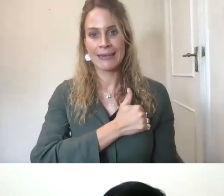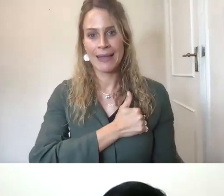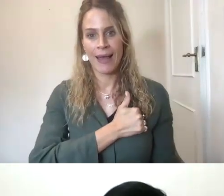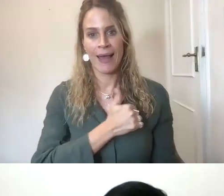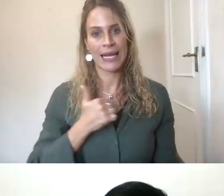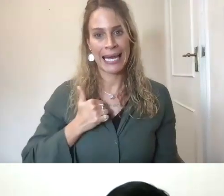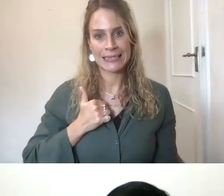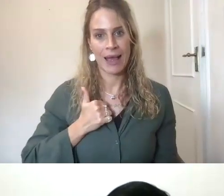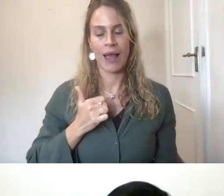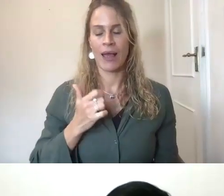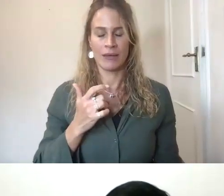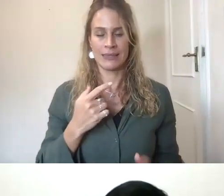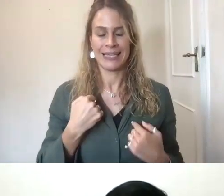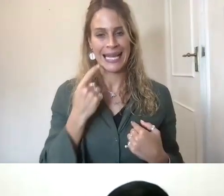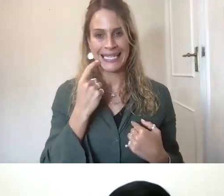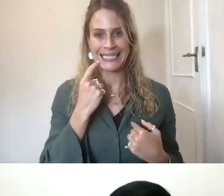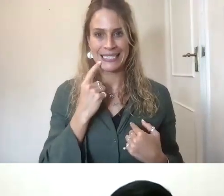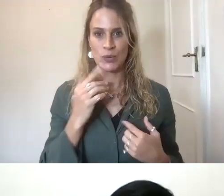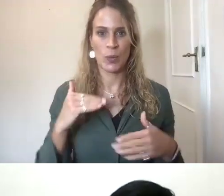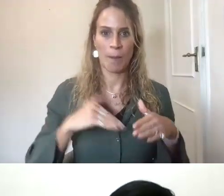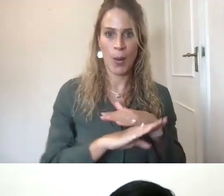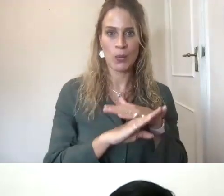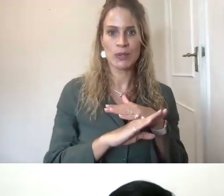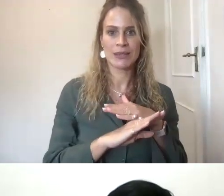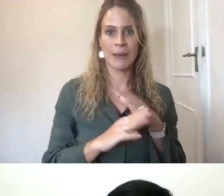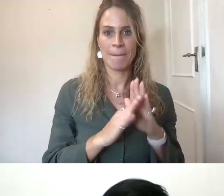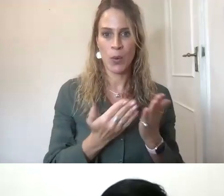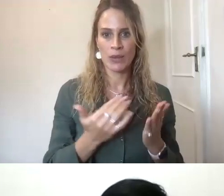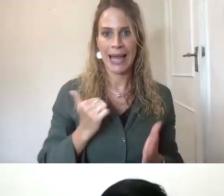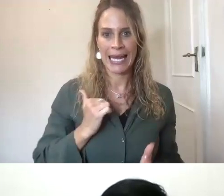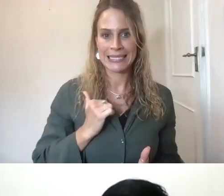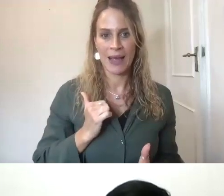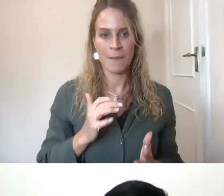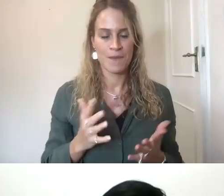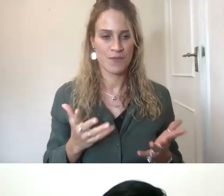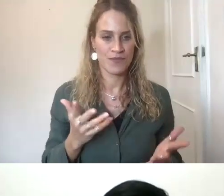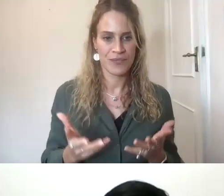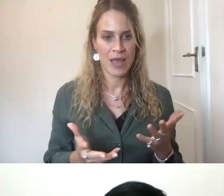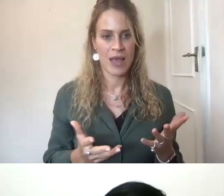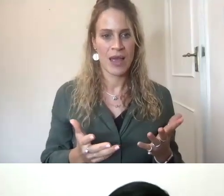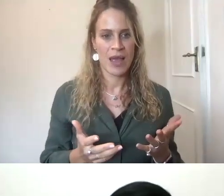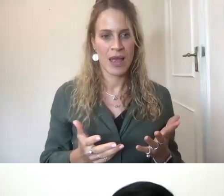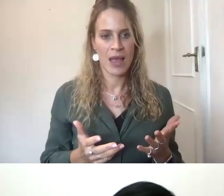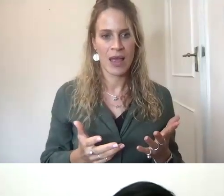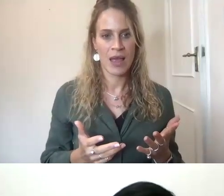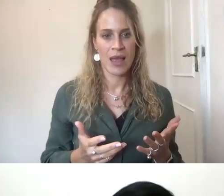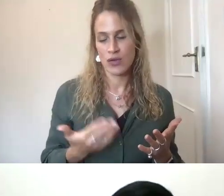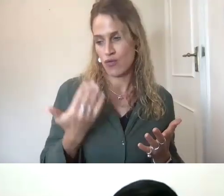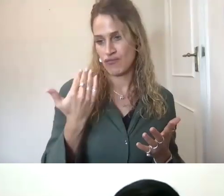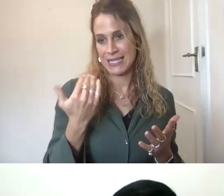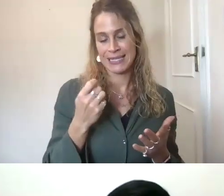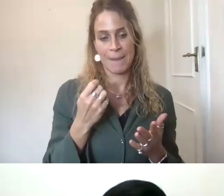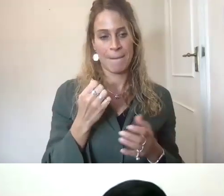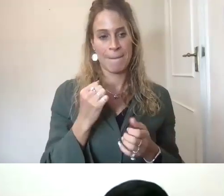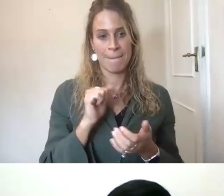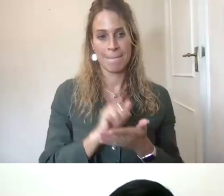textbooks here. And so I work with the writers, so I know, then I get any of their recent publications that